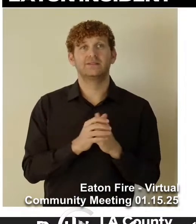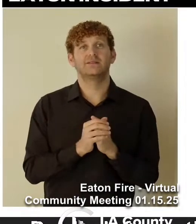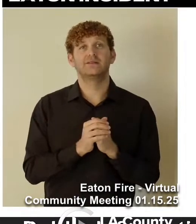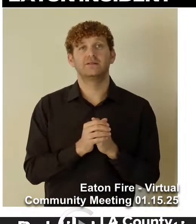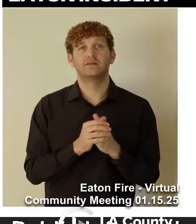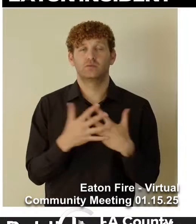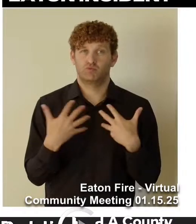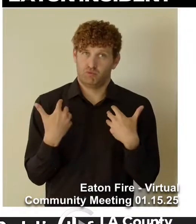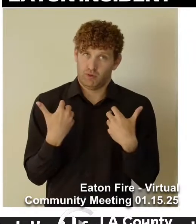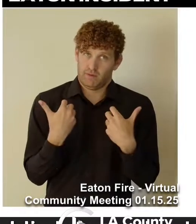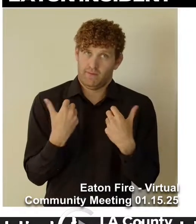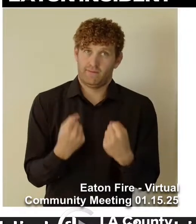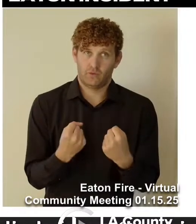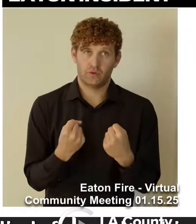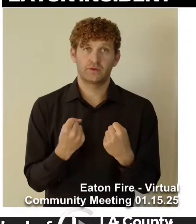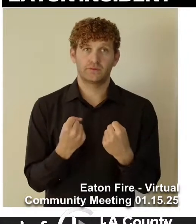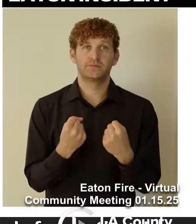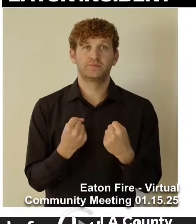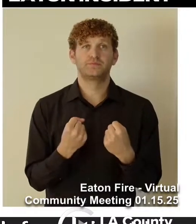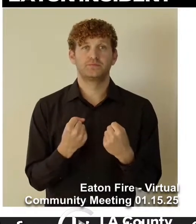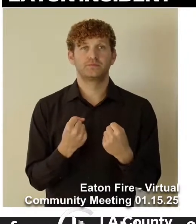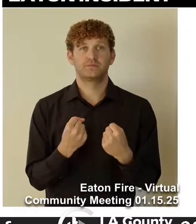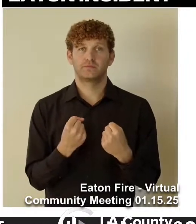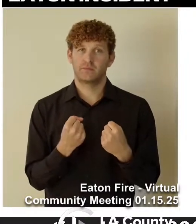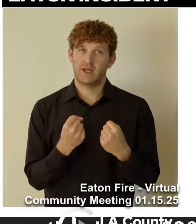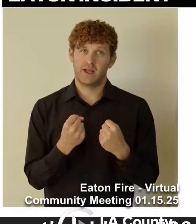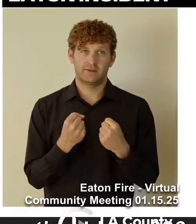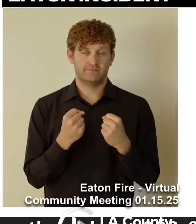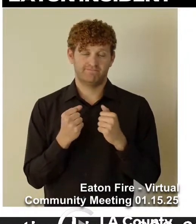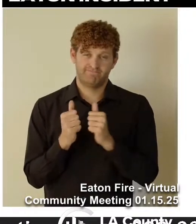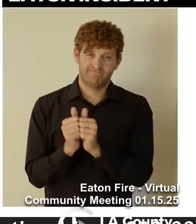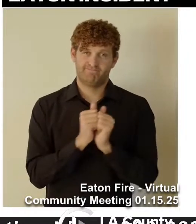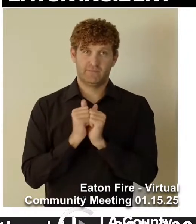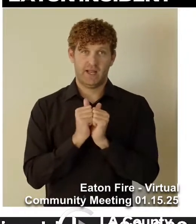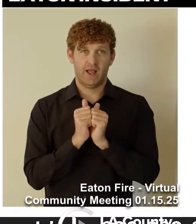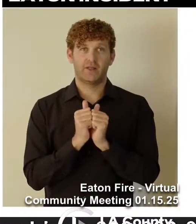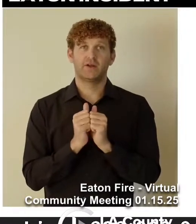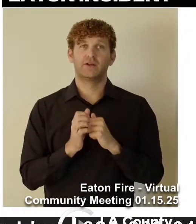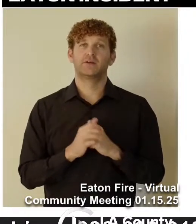together. Stay safe and stay informed. Visit